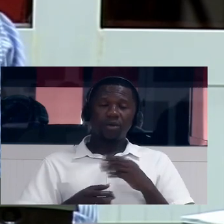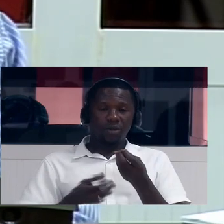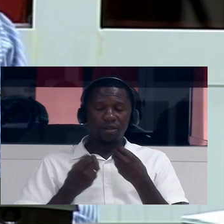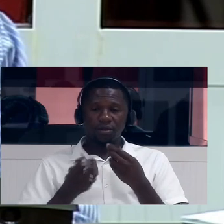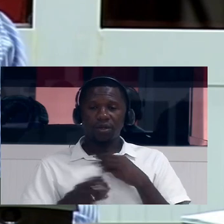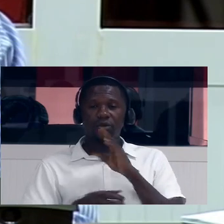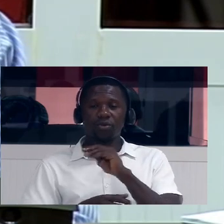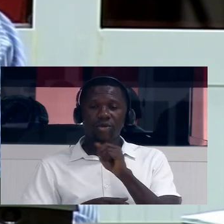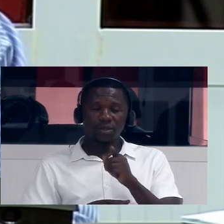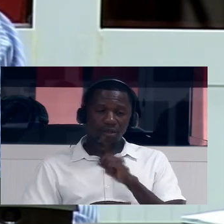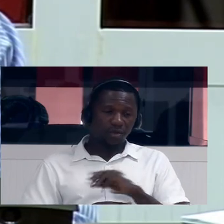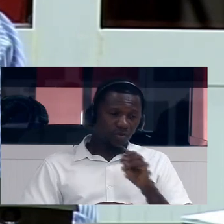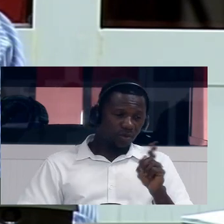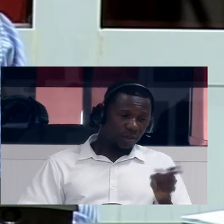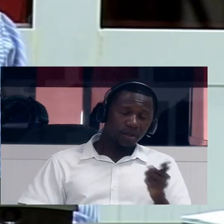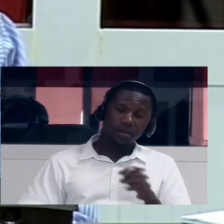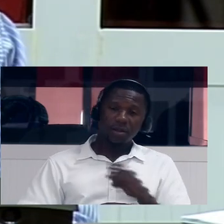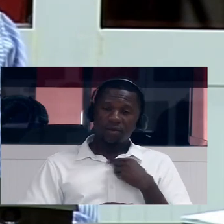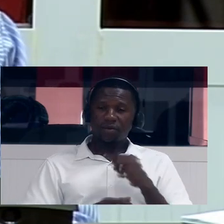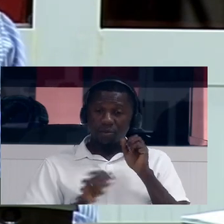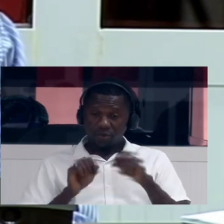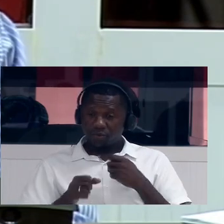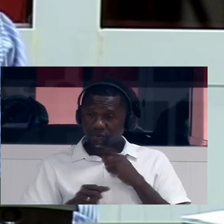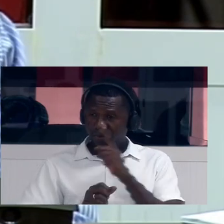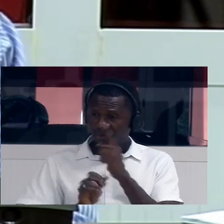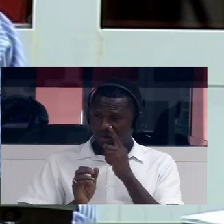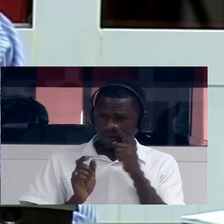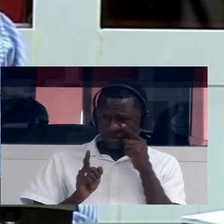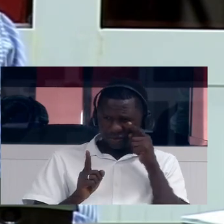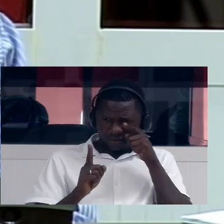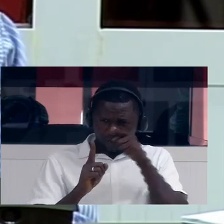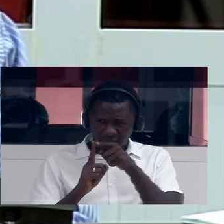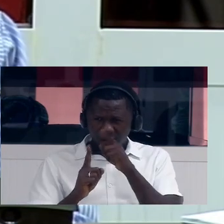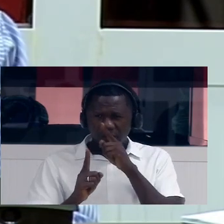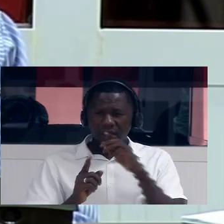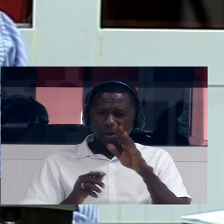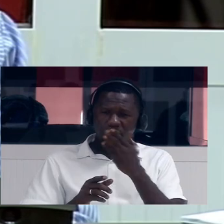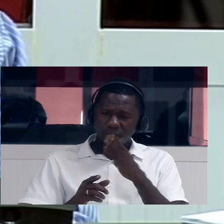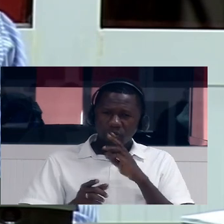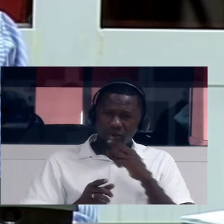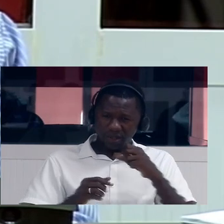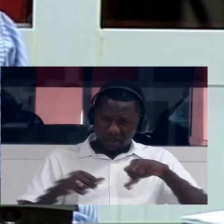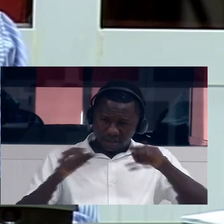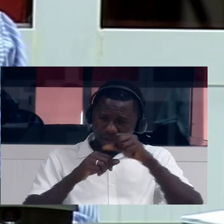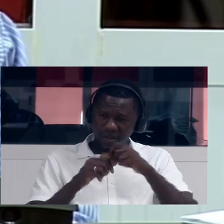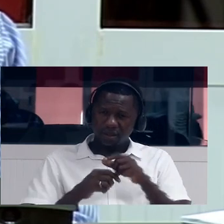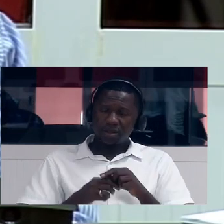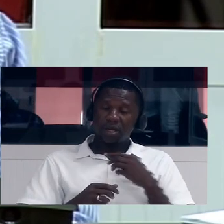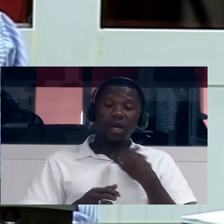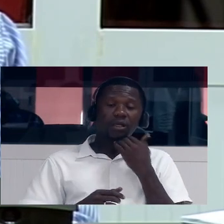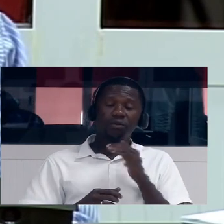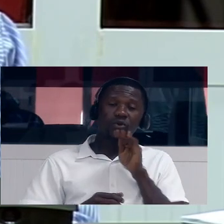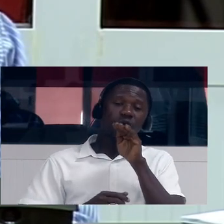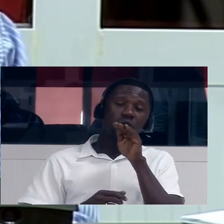have done that. I say, but have you been able to pinpoint anybody who was in the surrounding? And I asked them to contact the